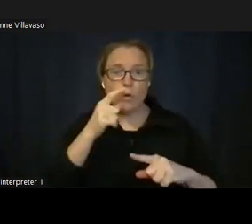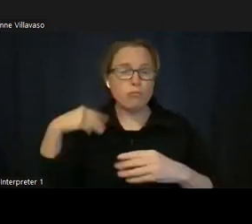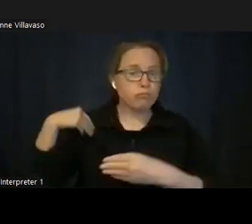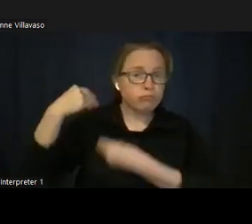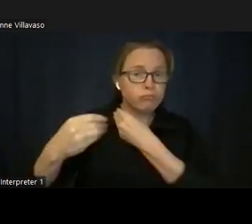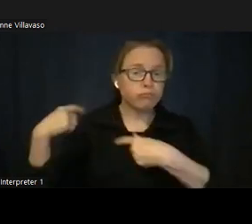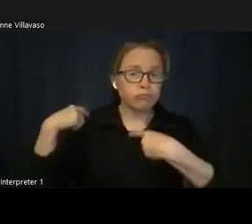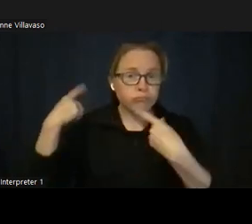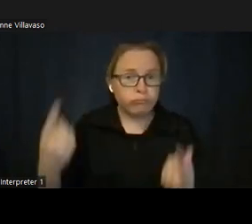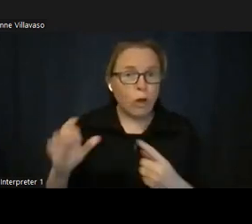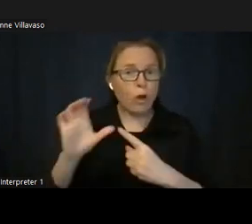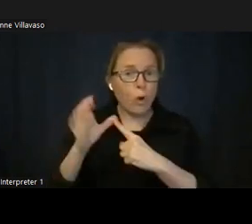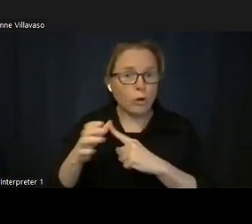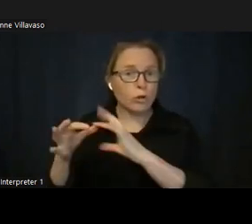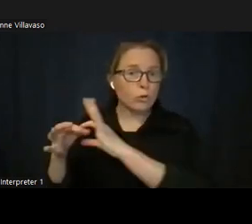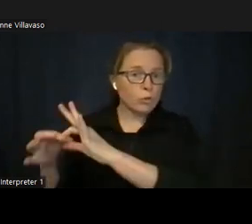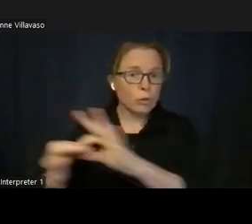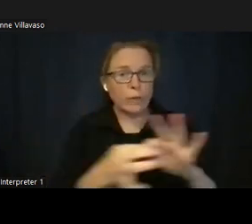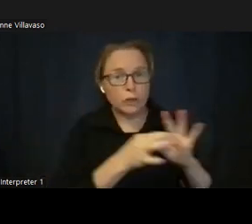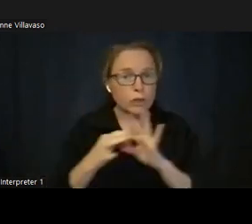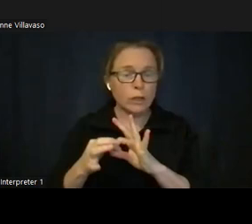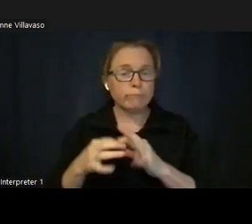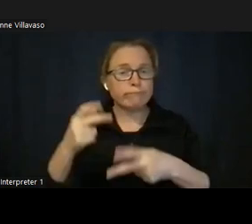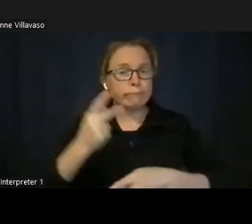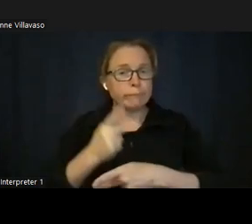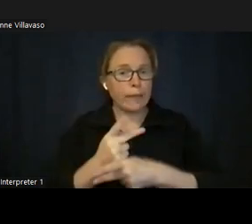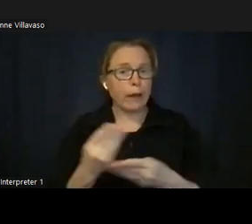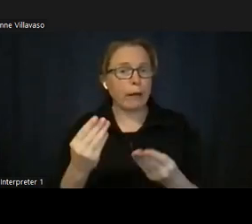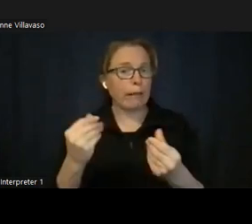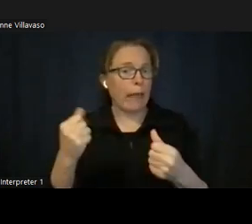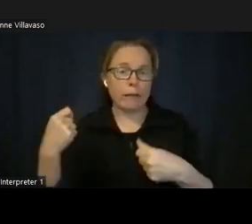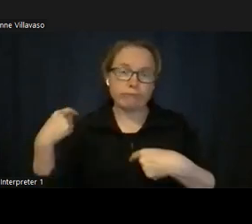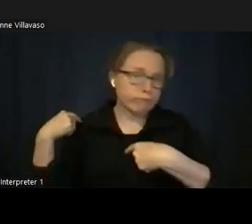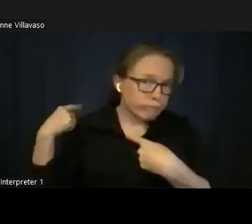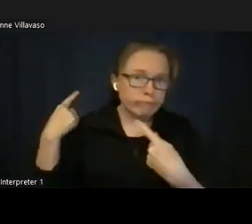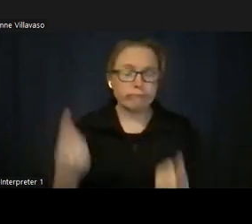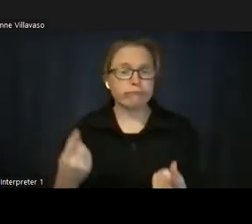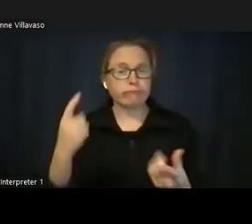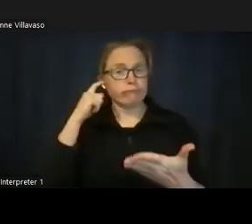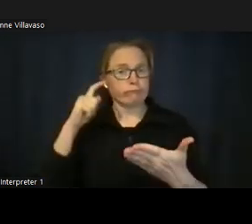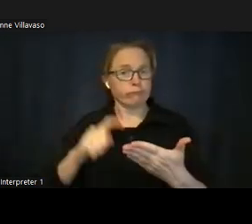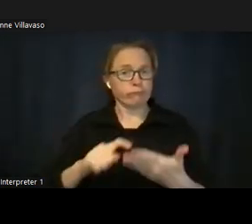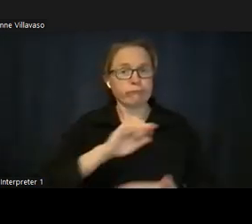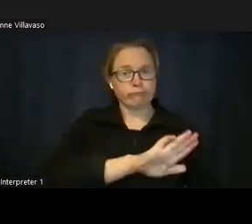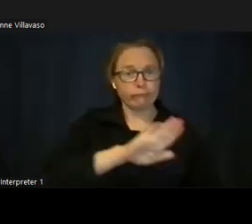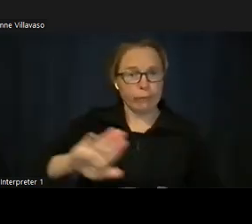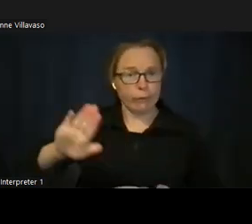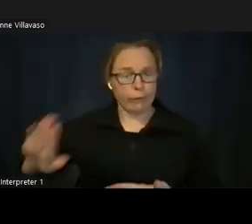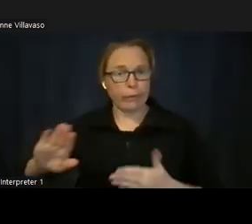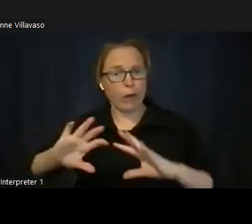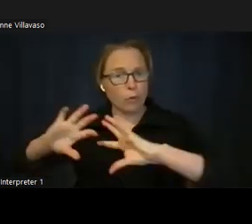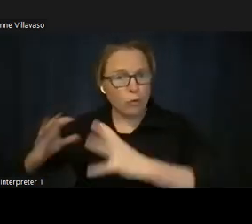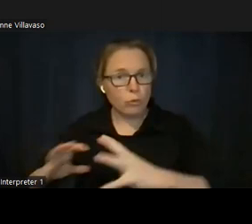cultures, and relationships that existed along the river since time immemorial. We recognize these tribes stewarded these lands and